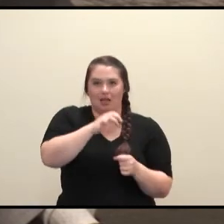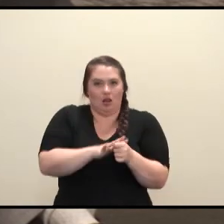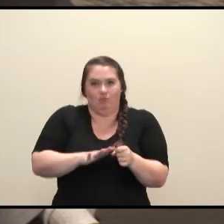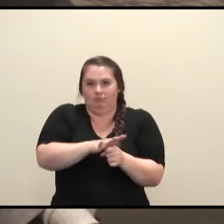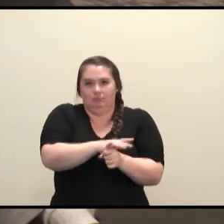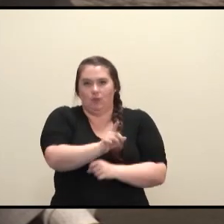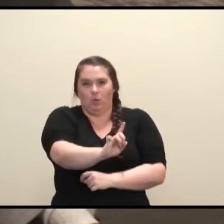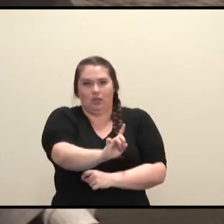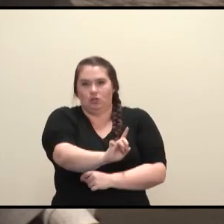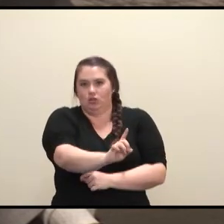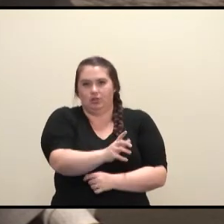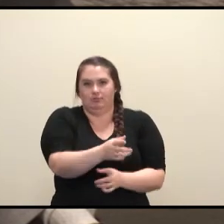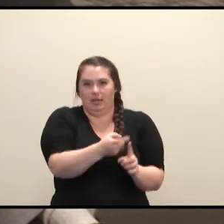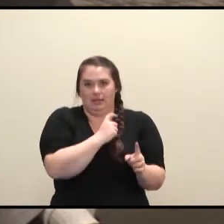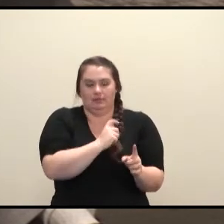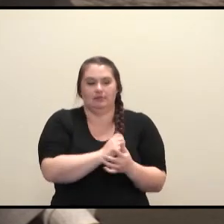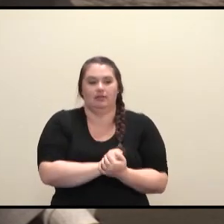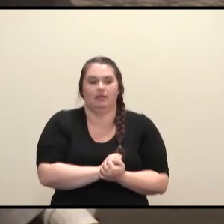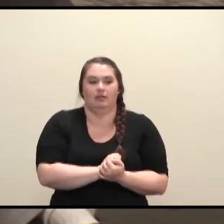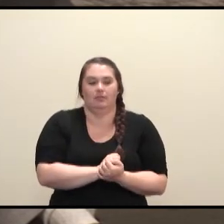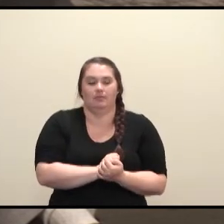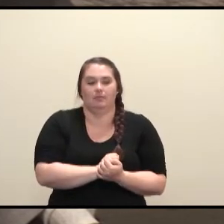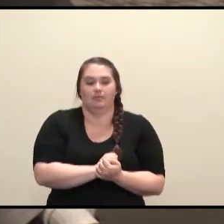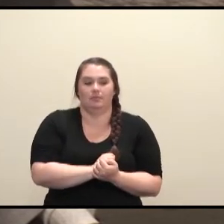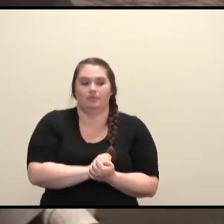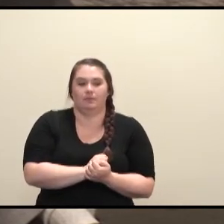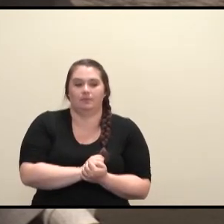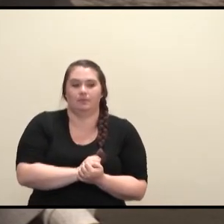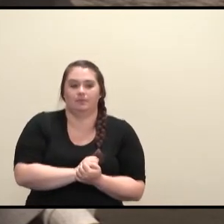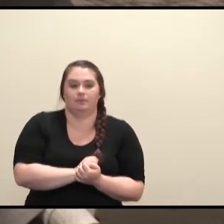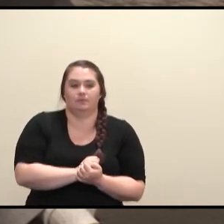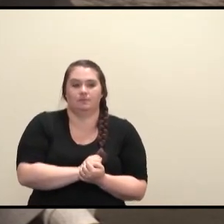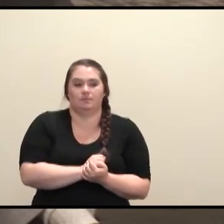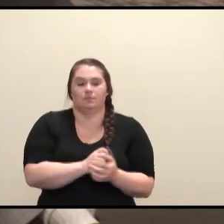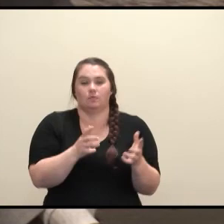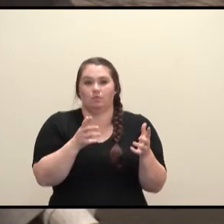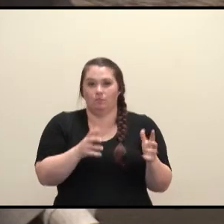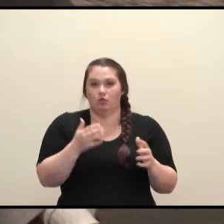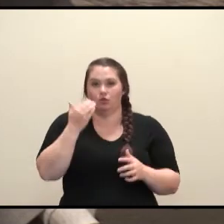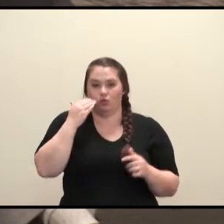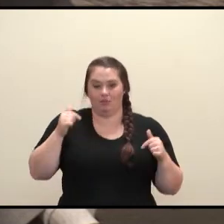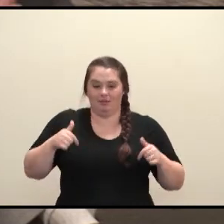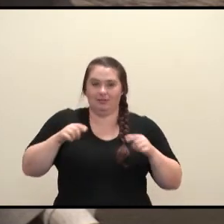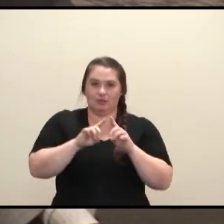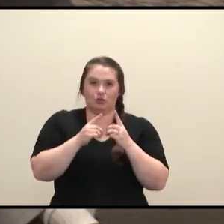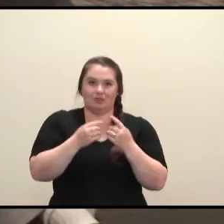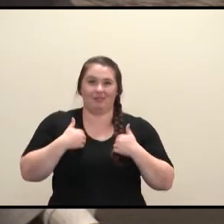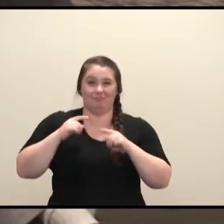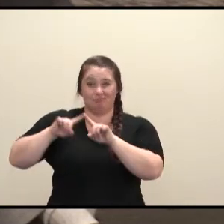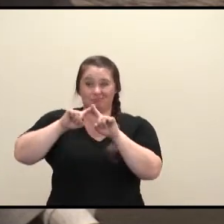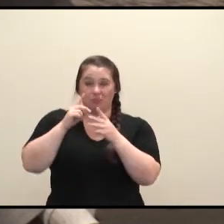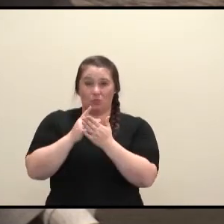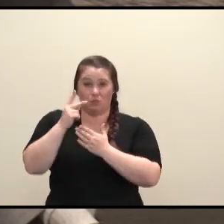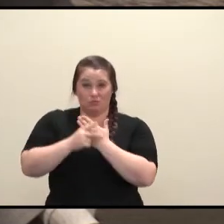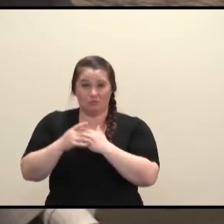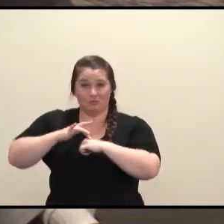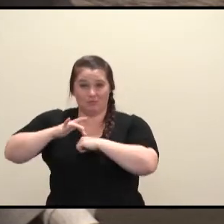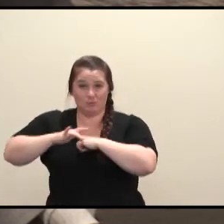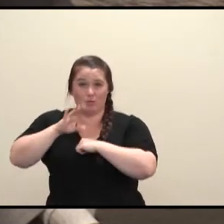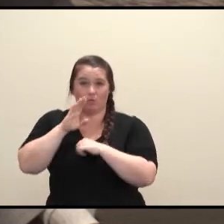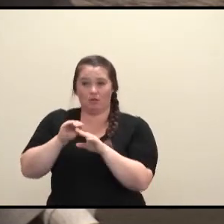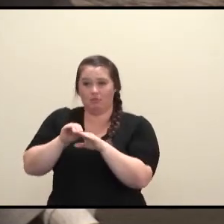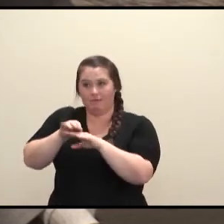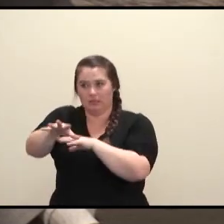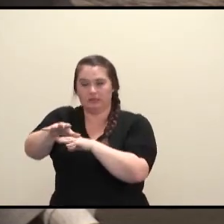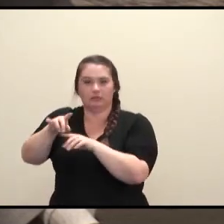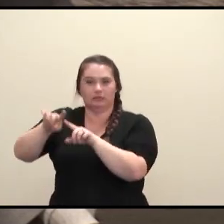us basically. But, we do know that the district has a lot of different programs that do impact a lot of